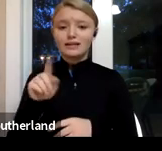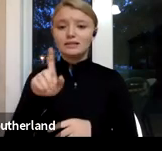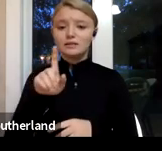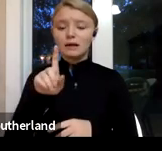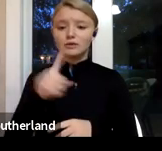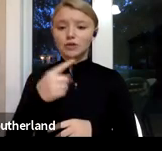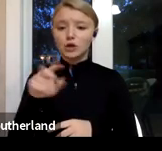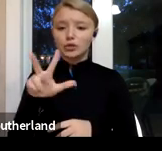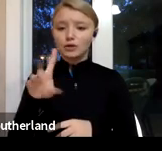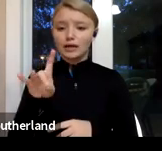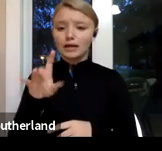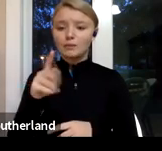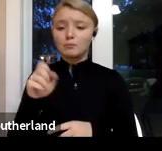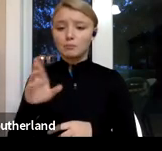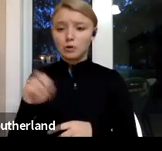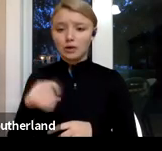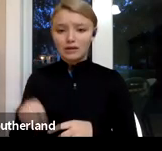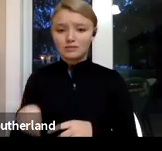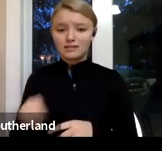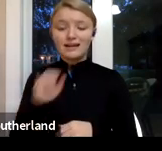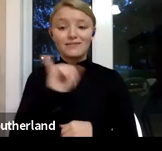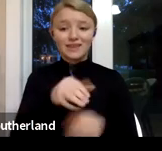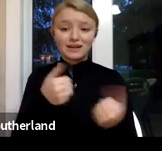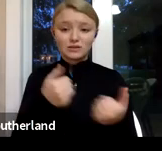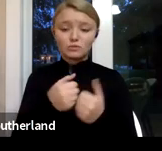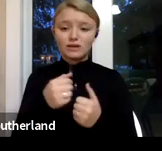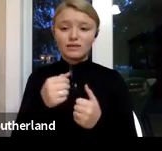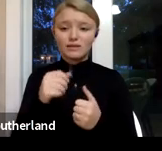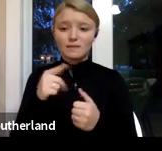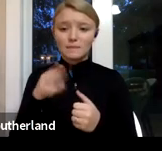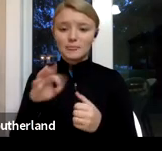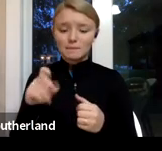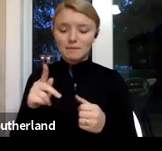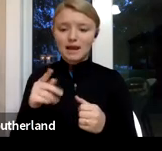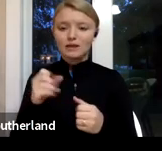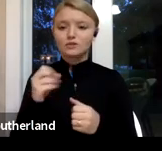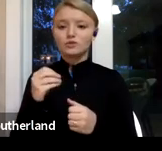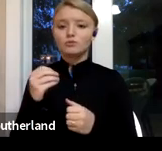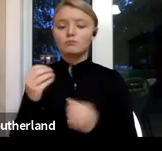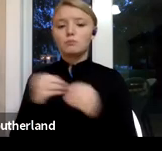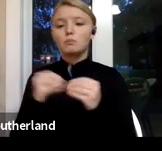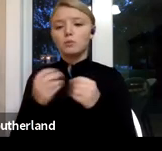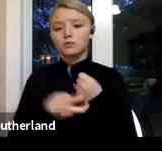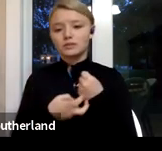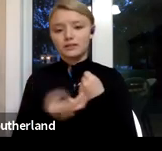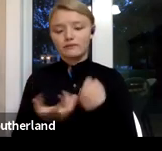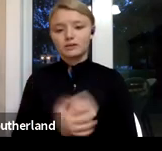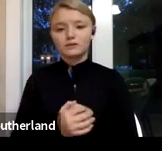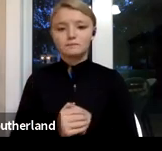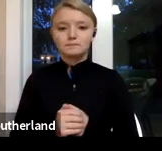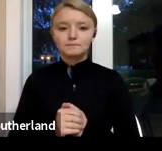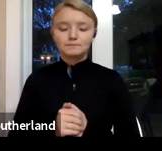ounce. And that's for the combo pack. So it still gives you a little bit of a savings, but right. Yeah. Right. Go